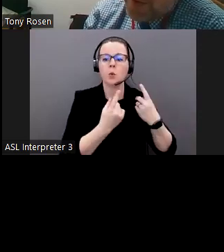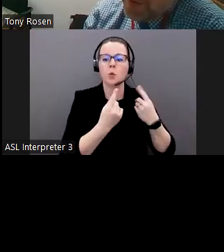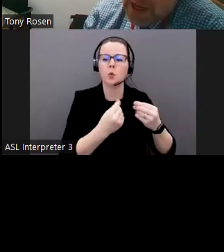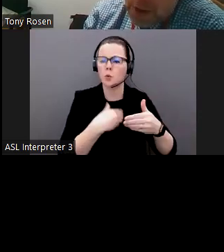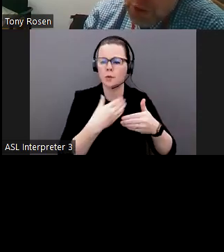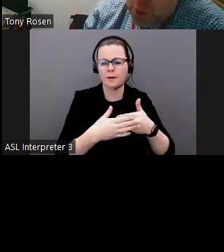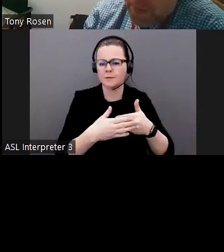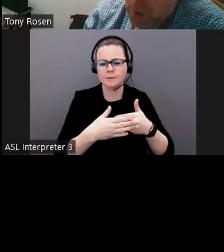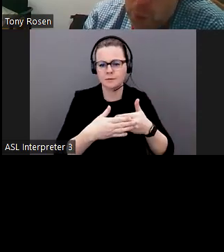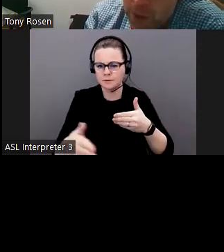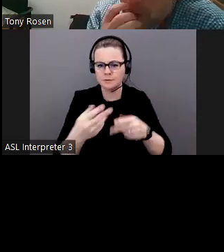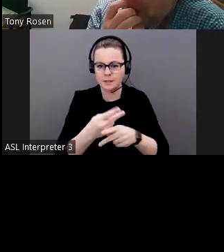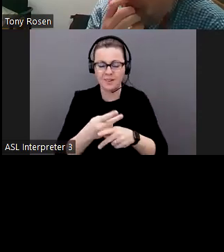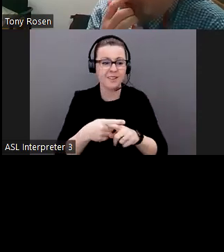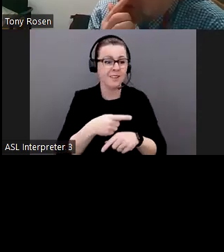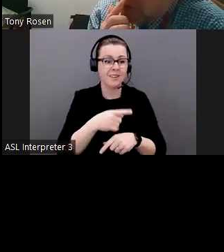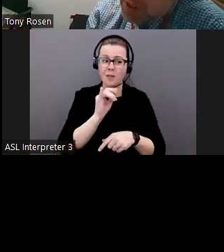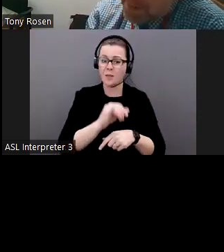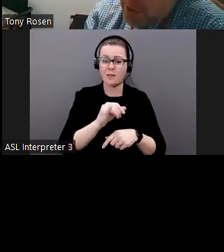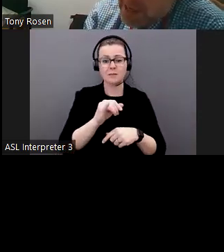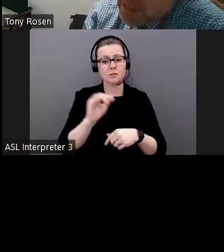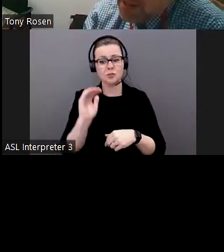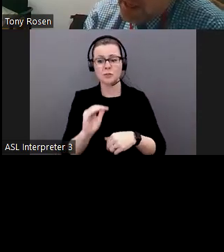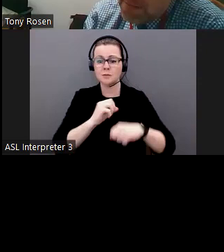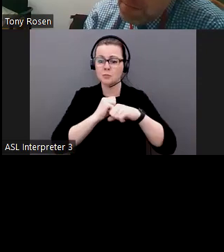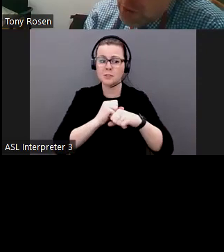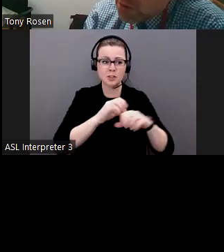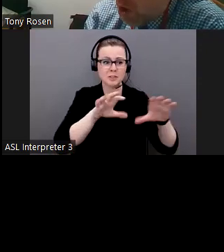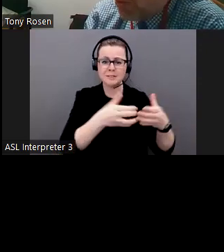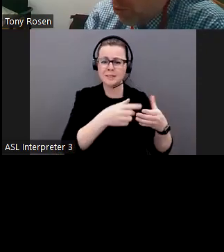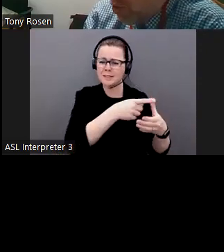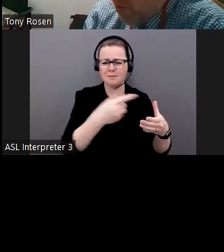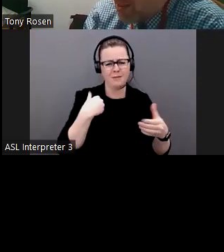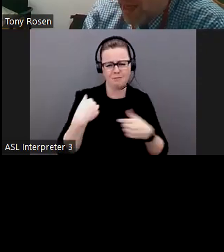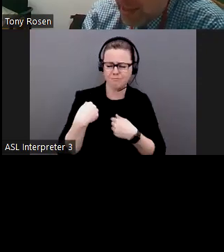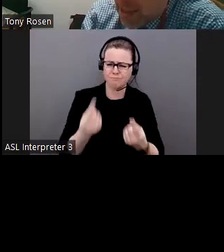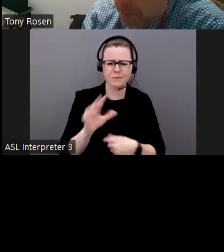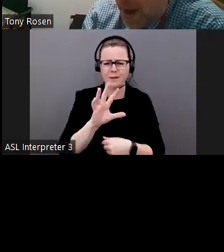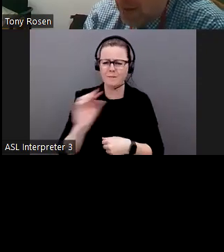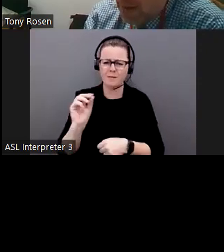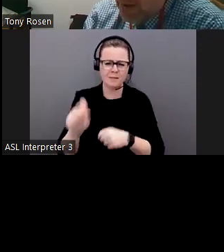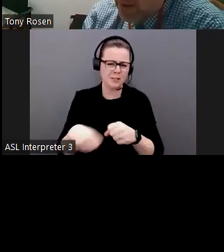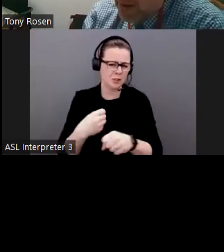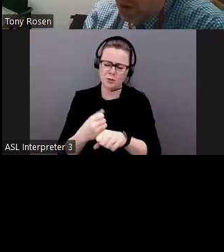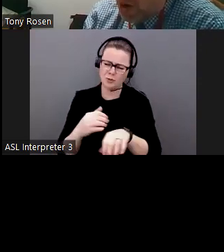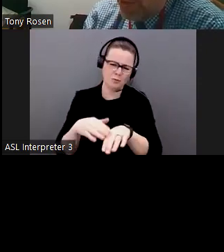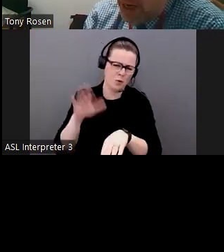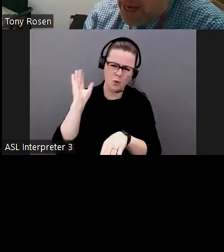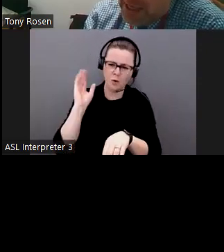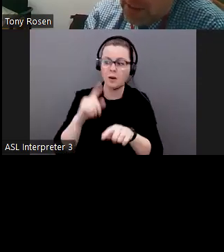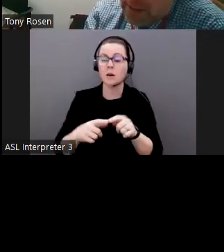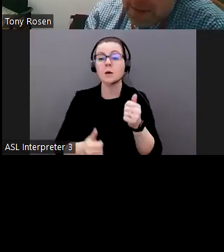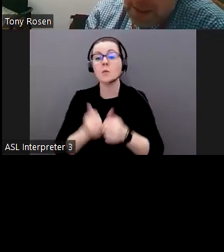existed for 50 years or more and are certainly present in most large US and I suspect